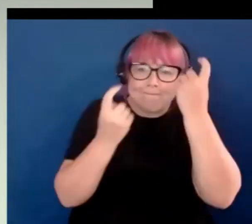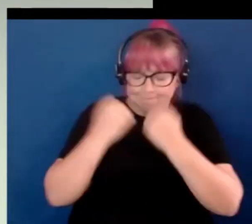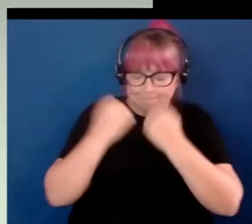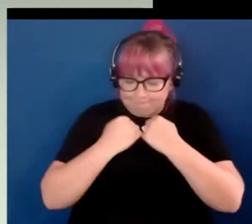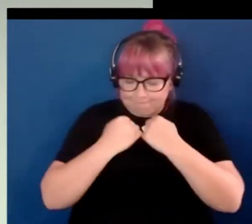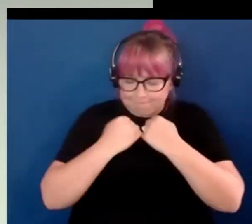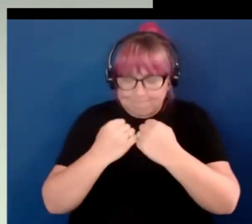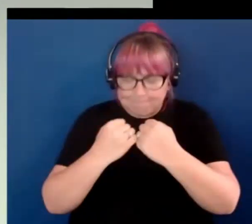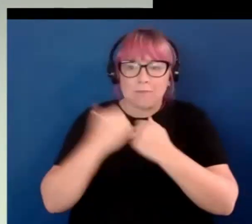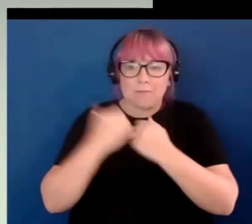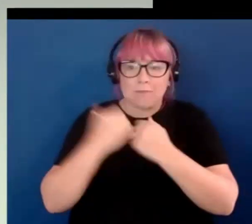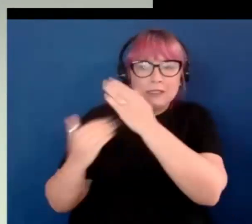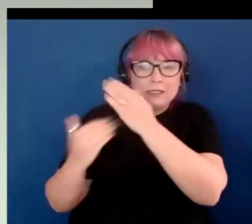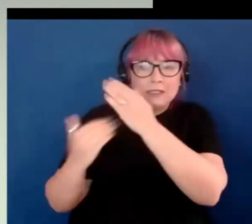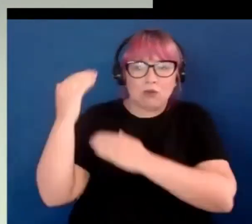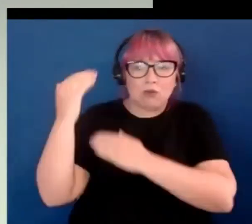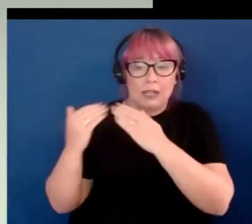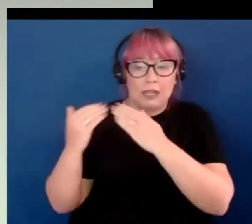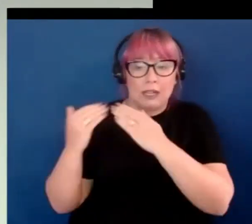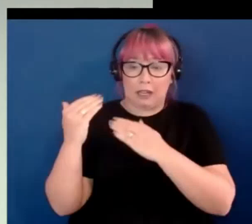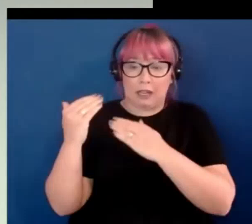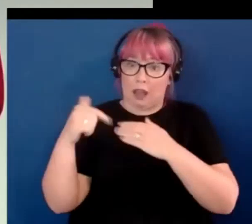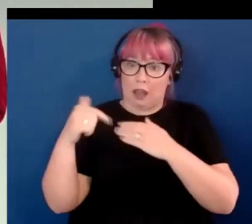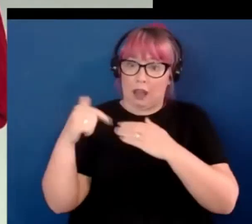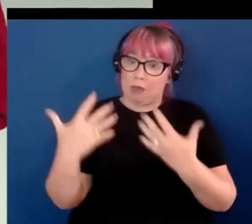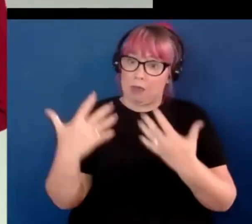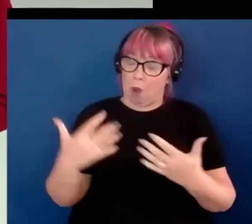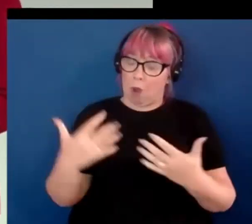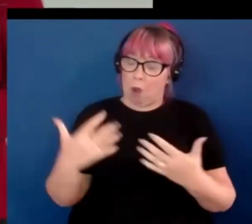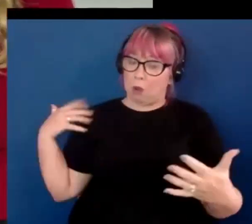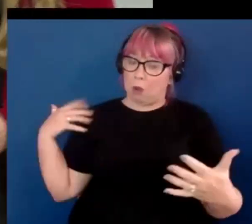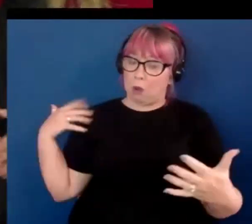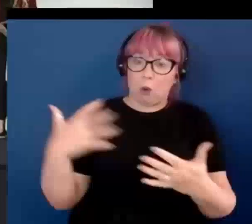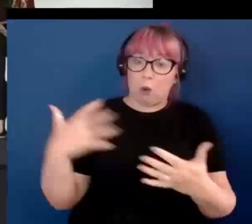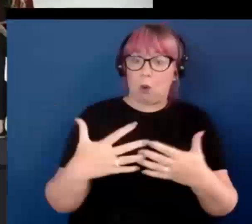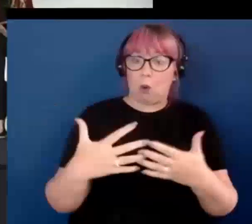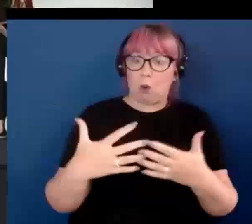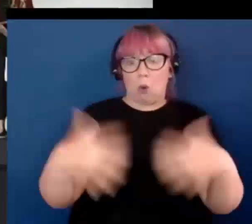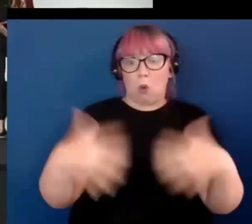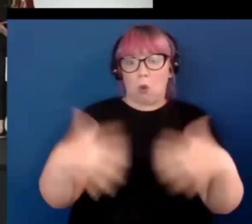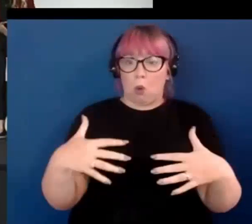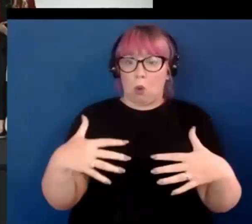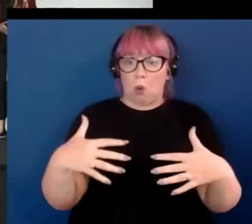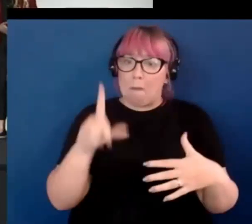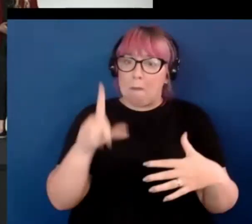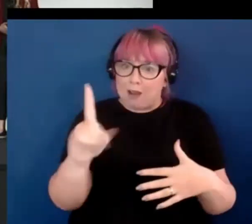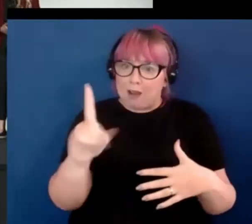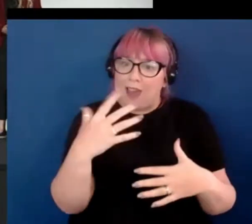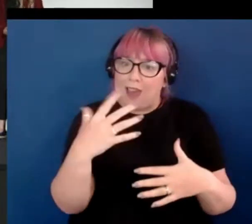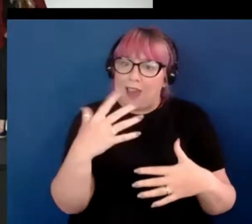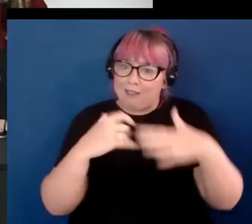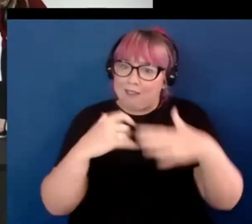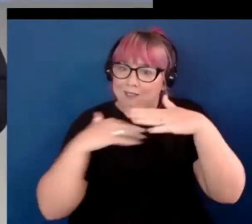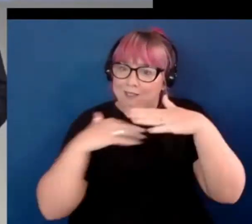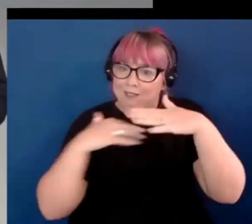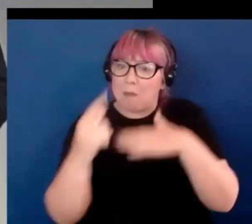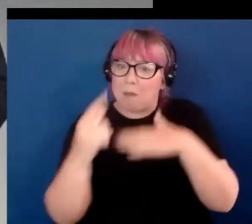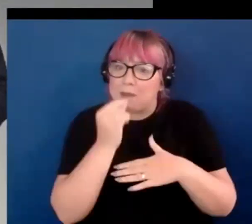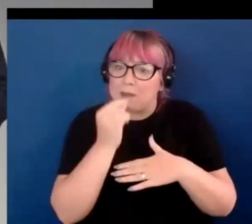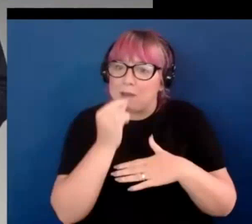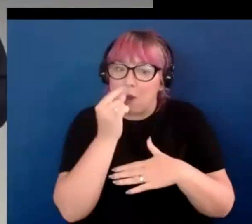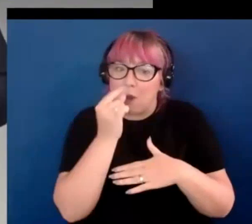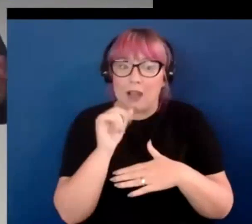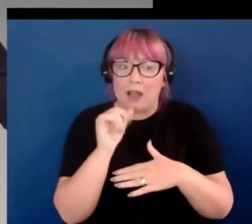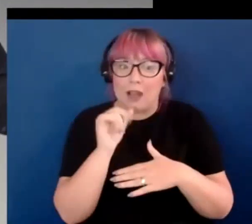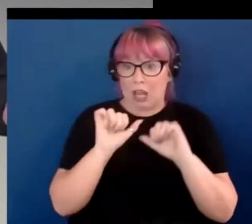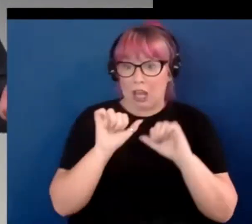alarming times, but they are also times of possibility. If your social media is anything like mine, your